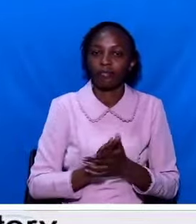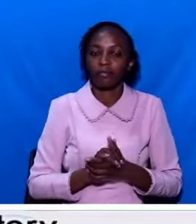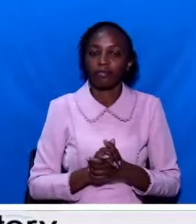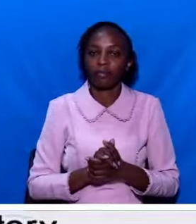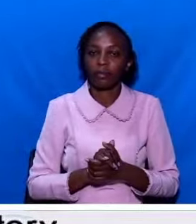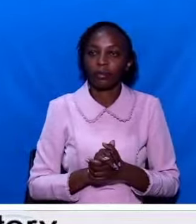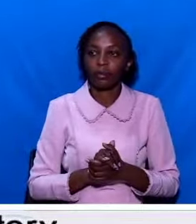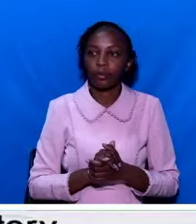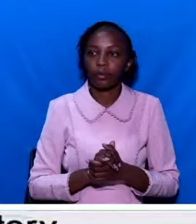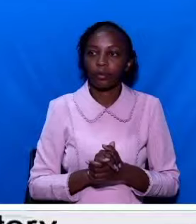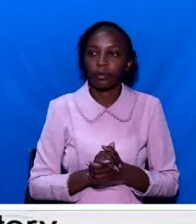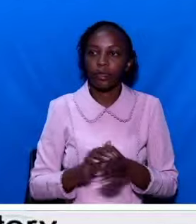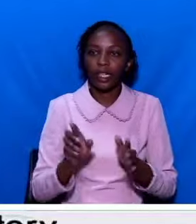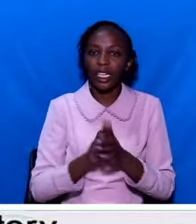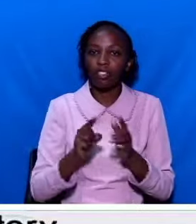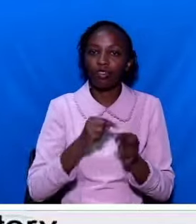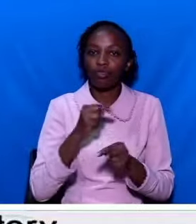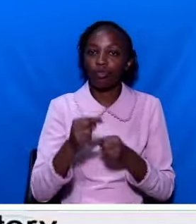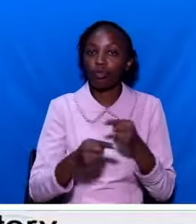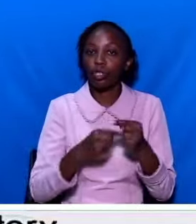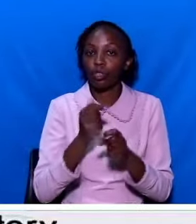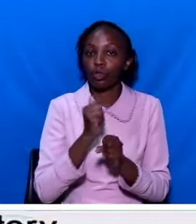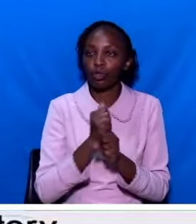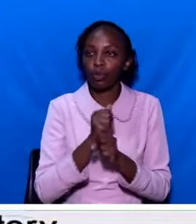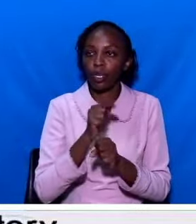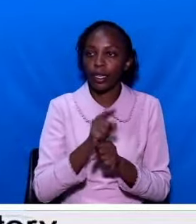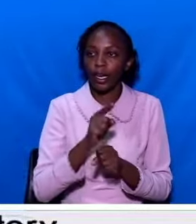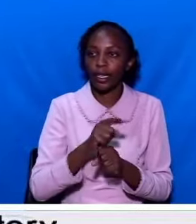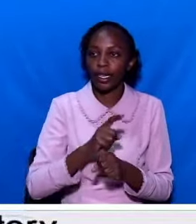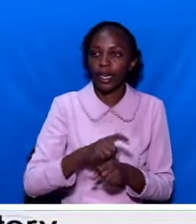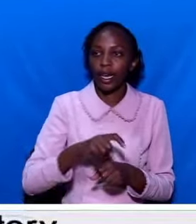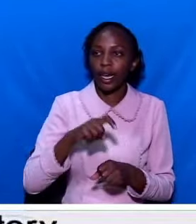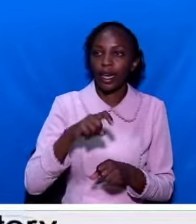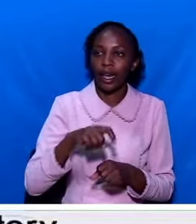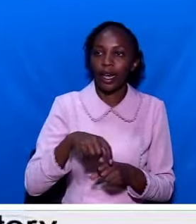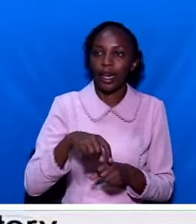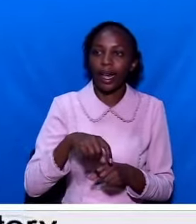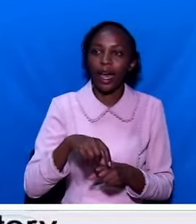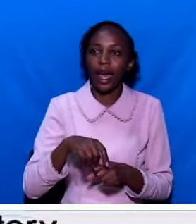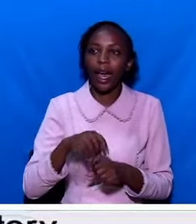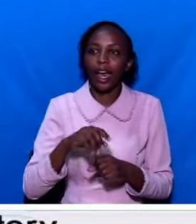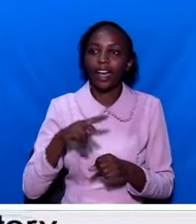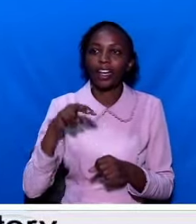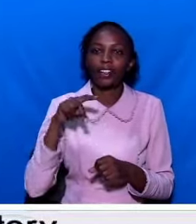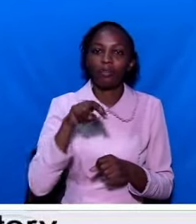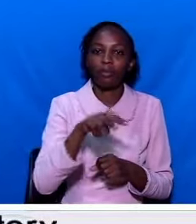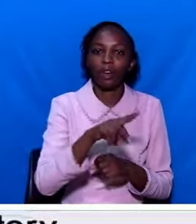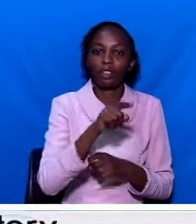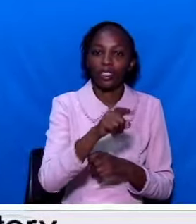And as she continued doing that, I marched towards him and said, where?